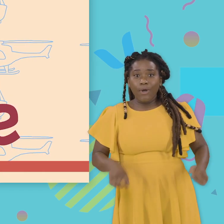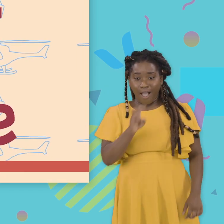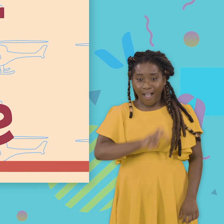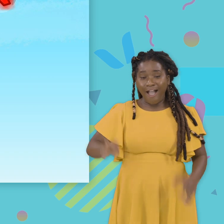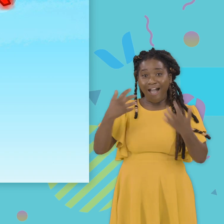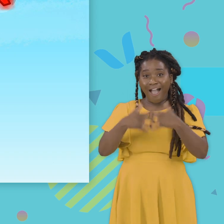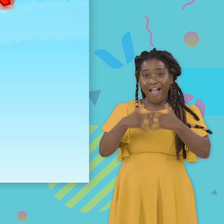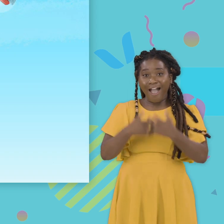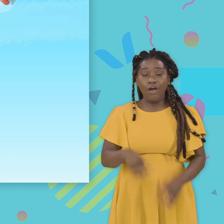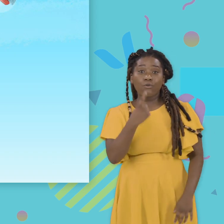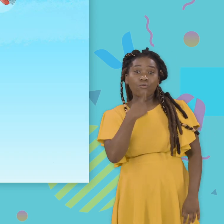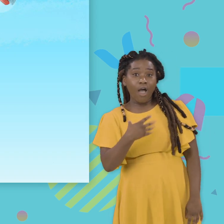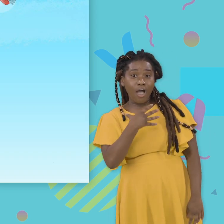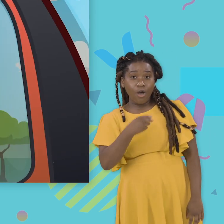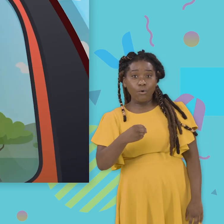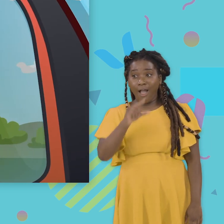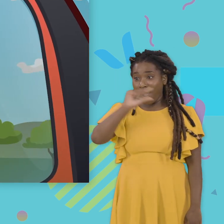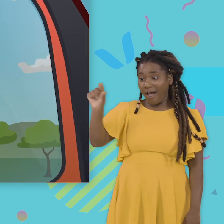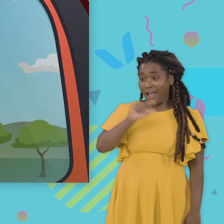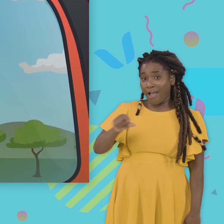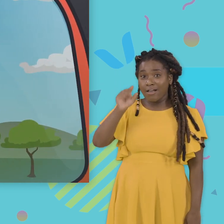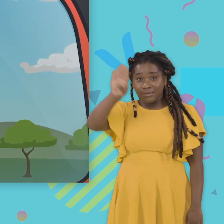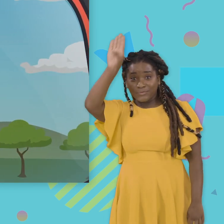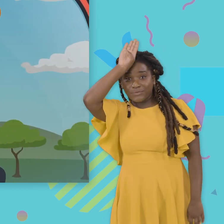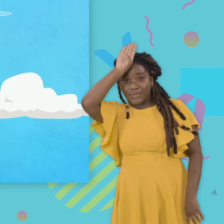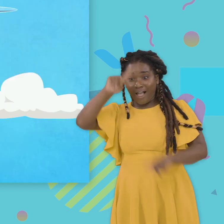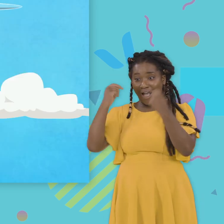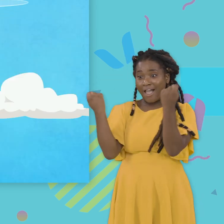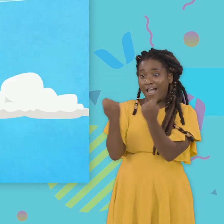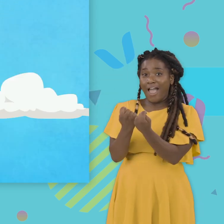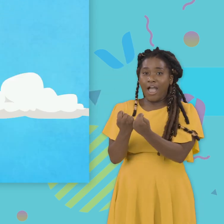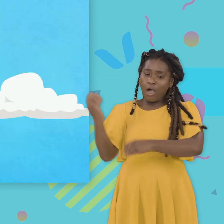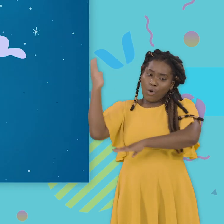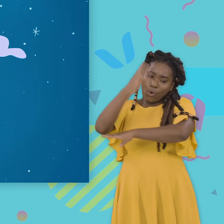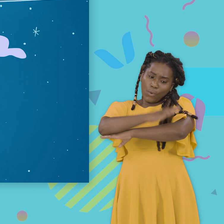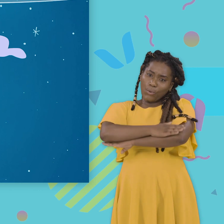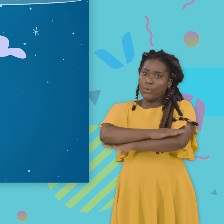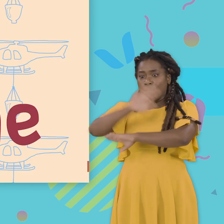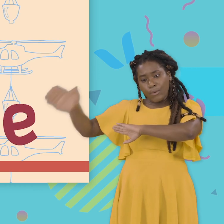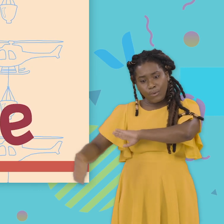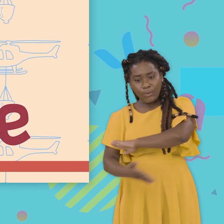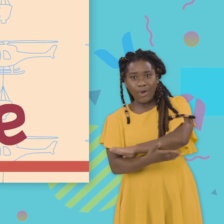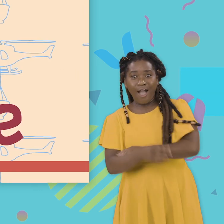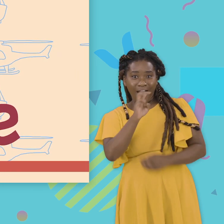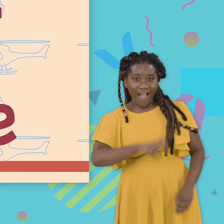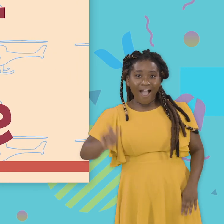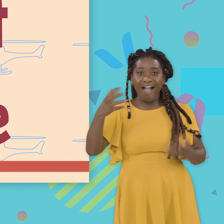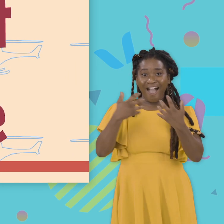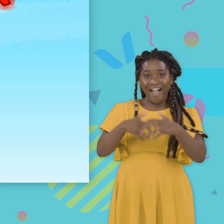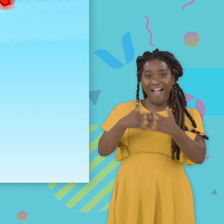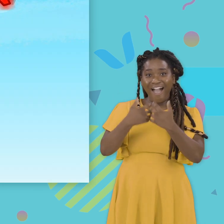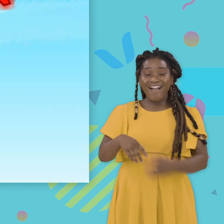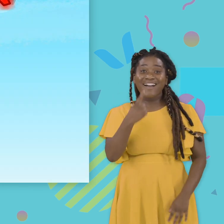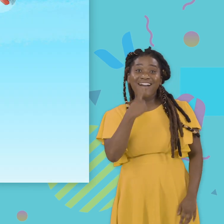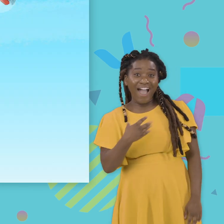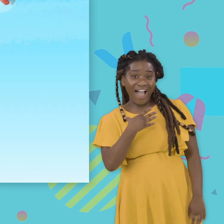Transport machines, red and white, for the firefighting team, flying day and night. It's a transport machine,